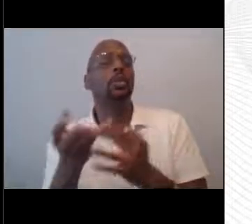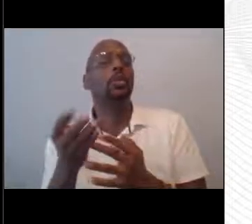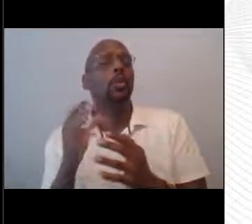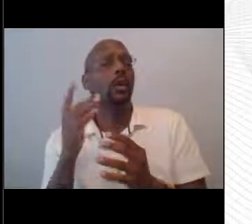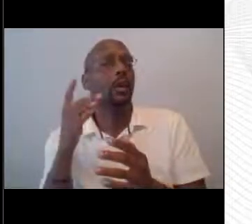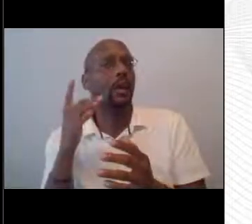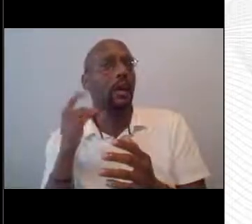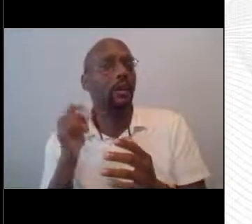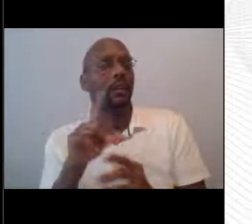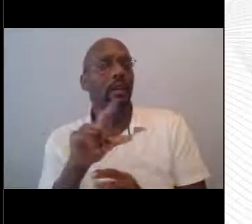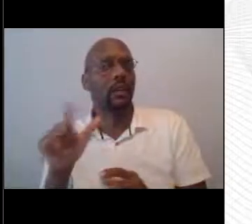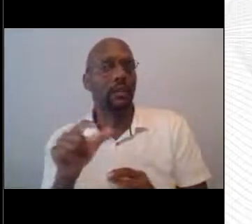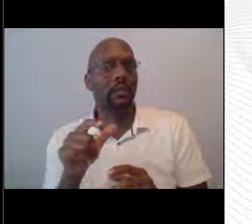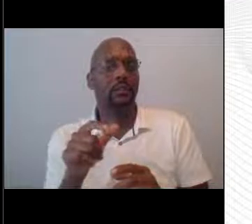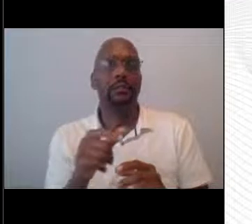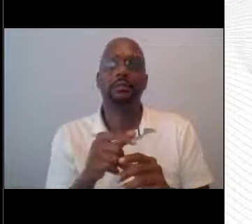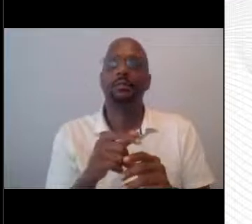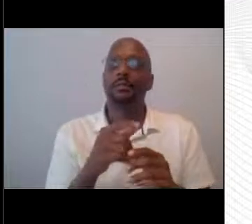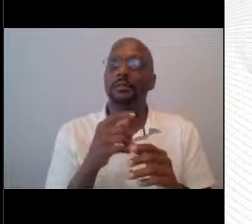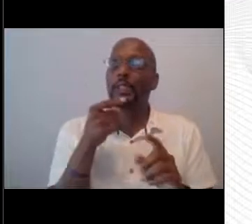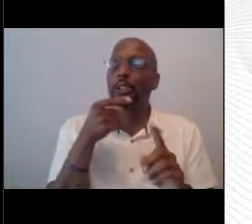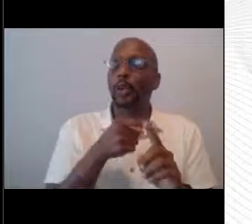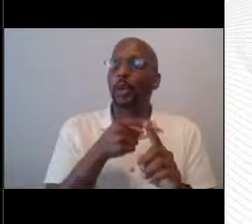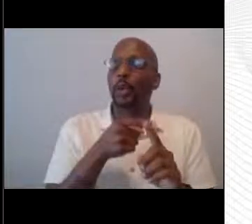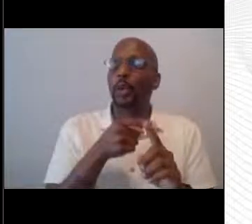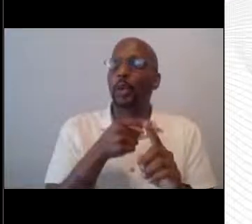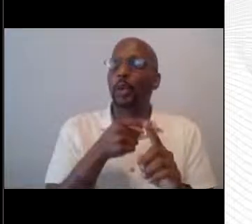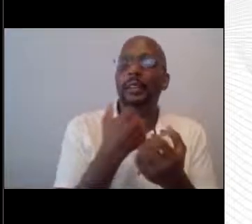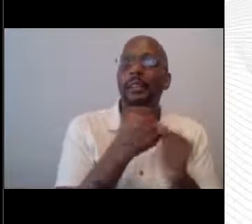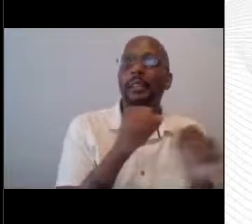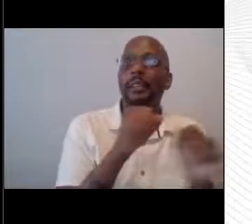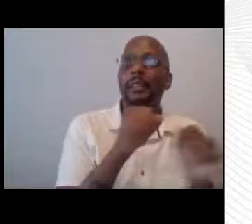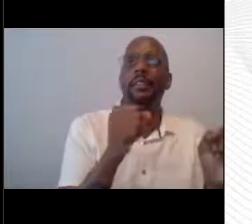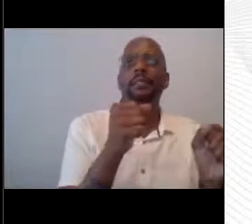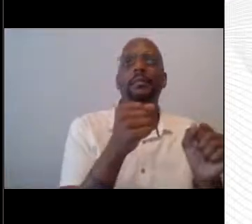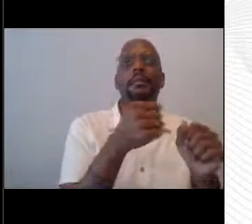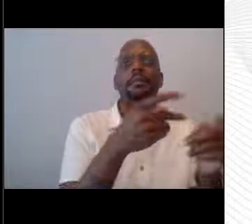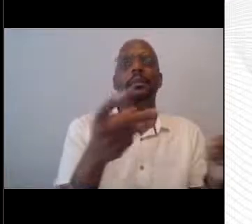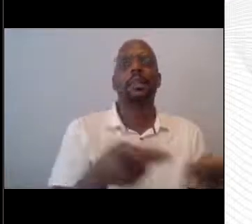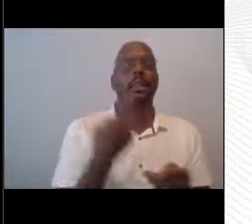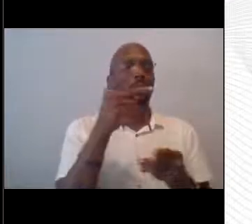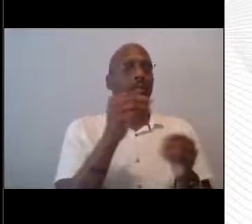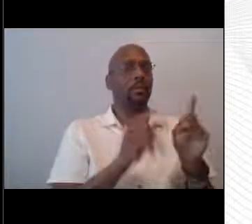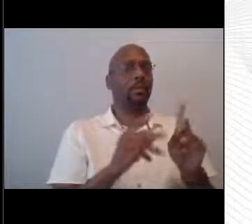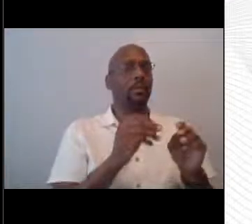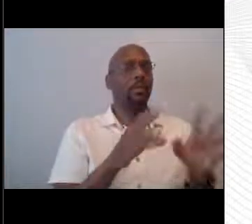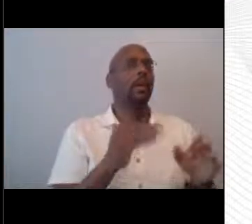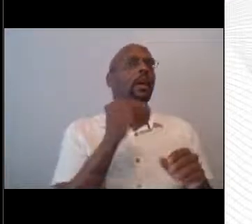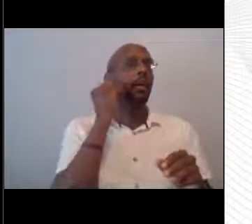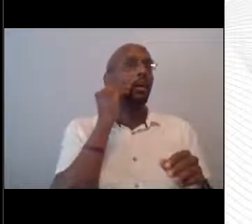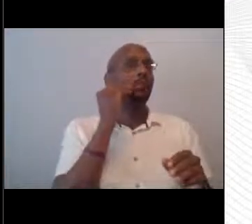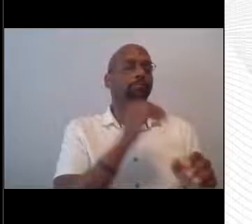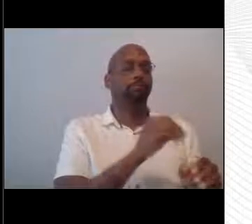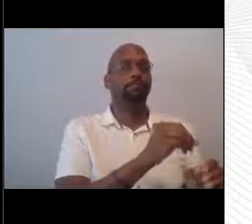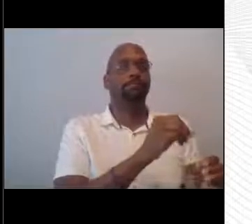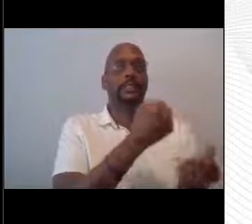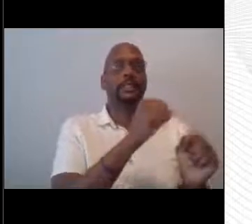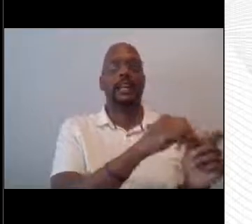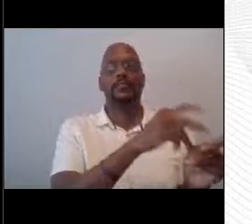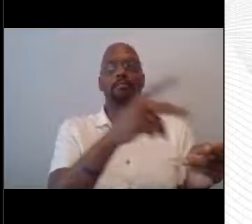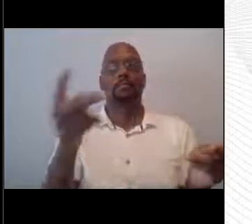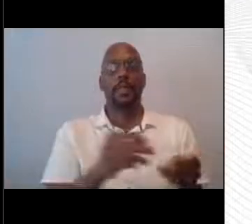in securing safe solutions and relocation options for these persons experiencing homelessness.